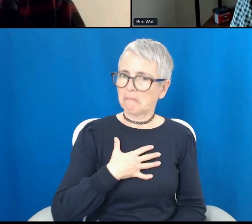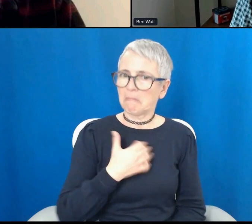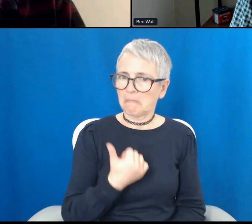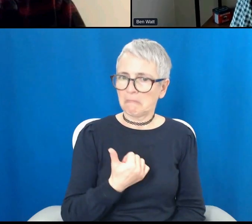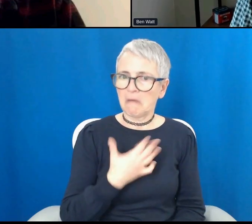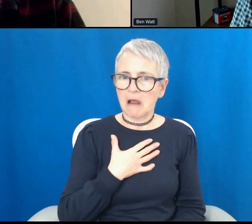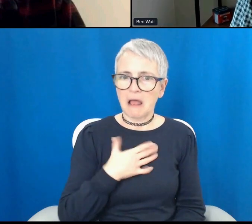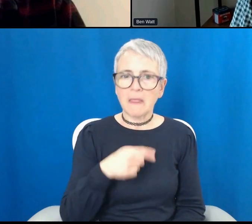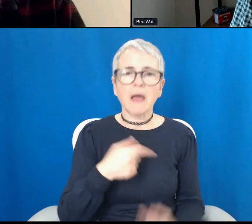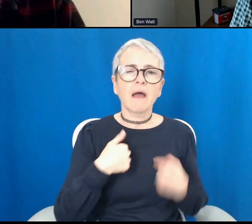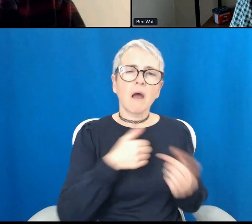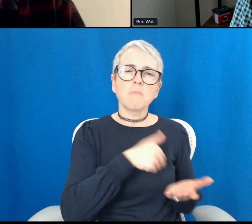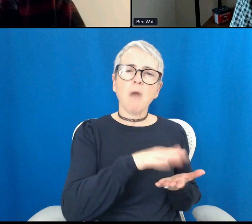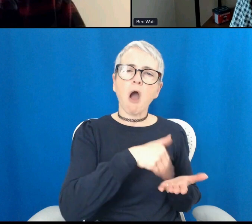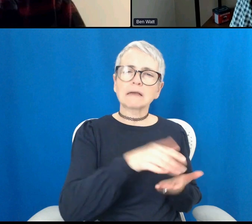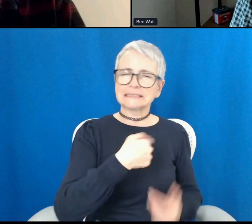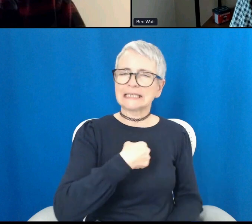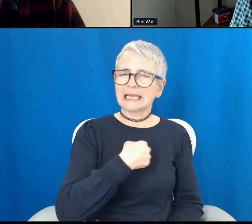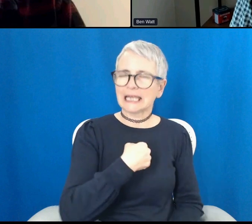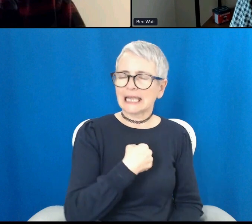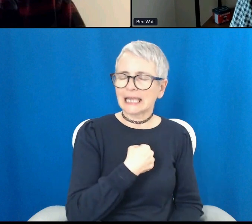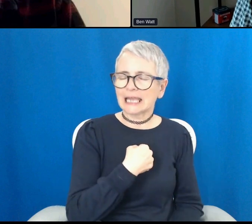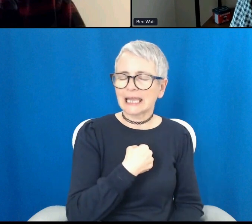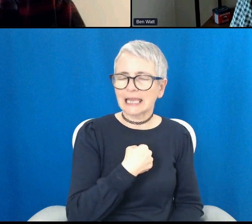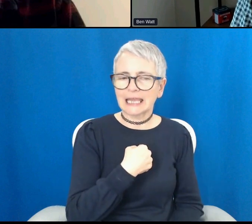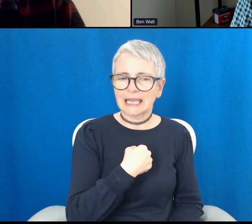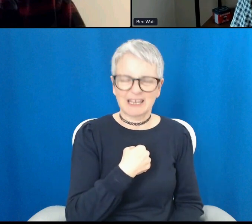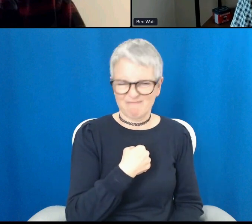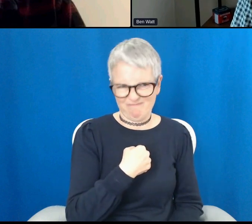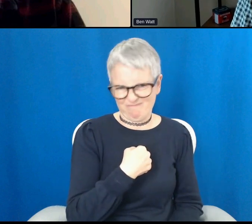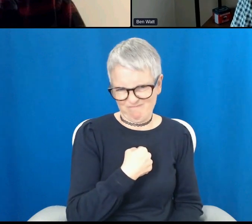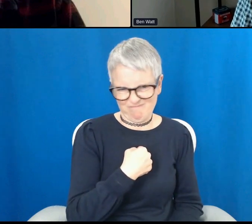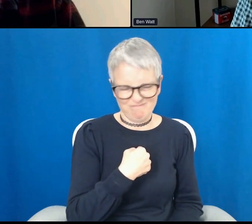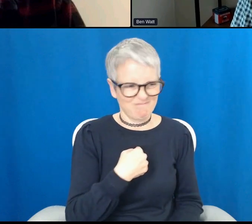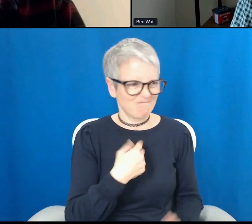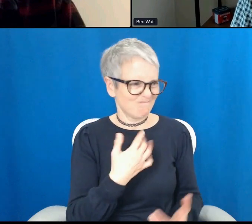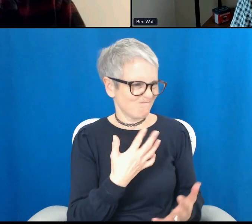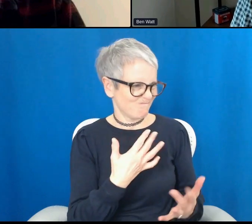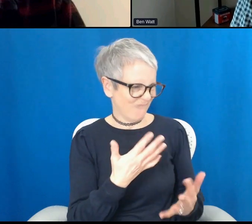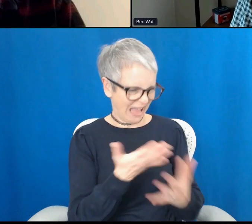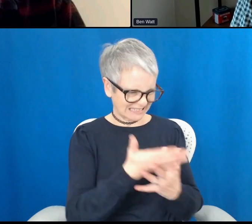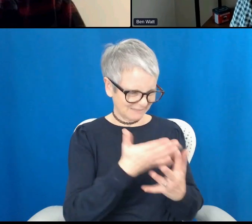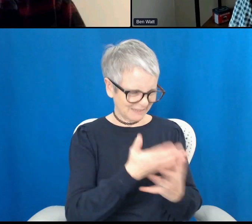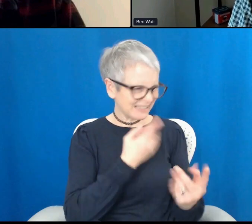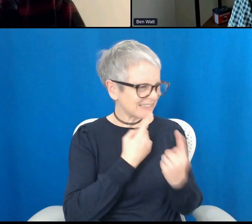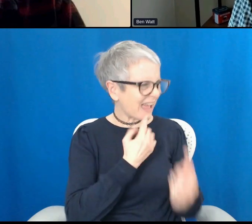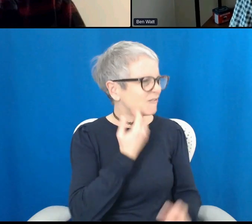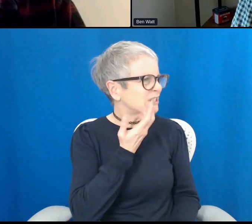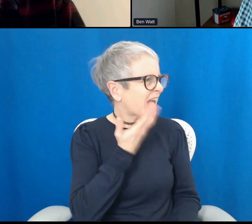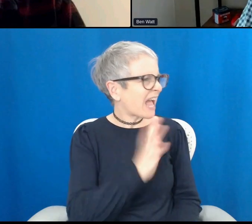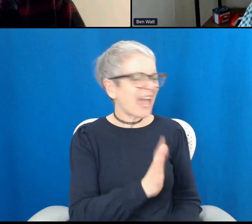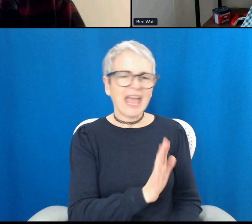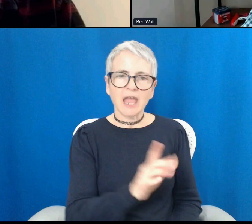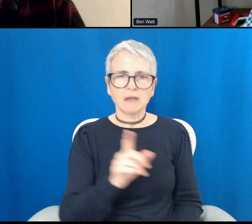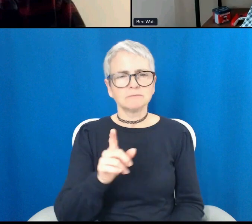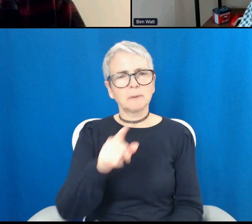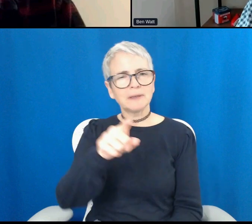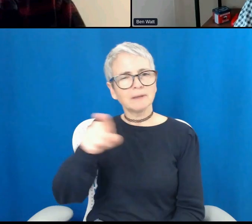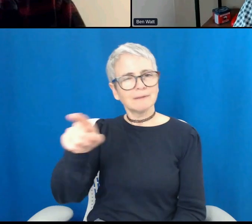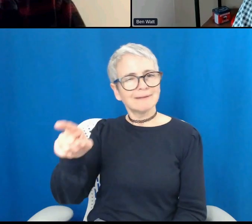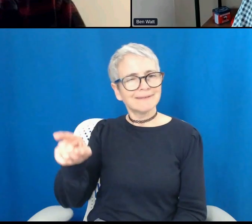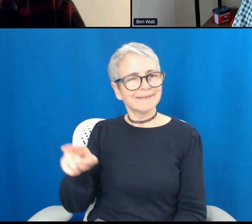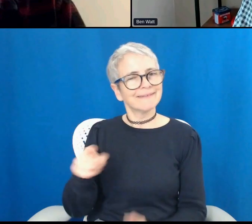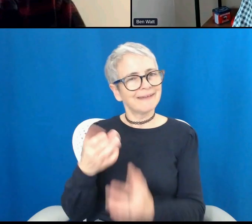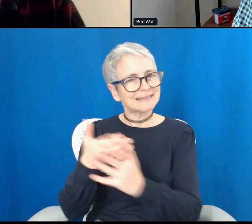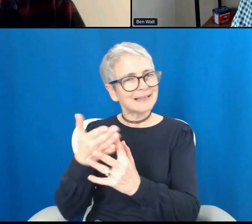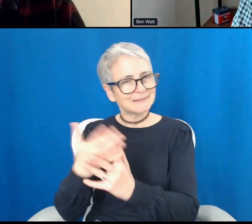I work in a marketing role, so I'm not as close to kind of accessibility day to day as possibly other people are on this call, but